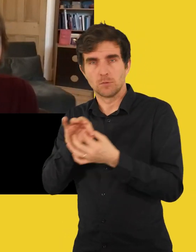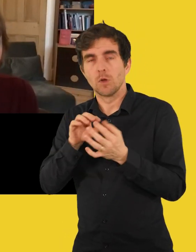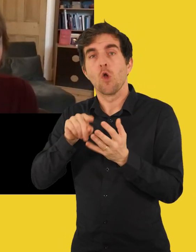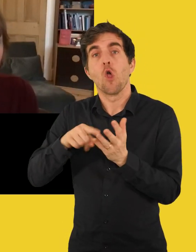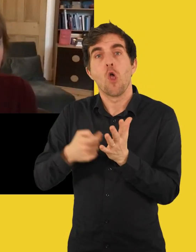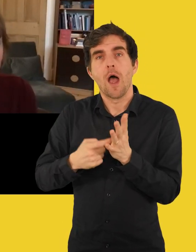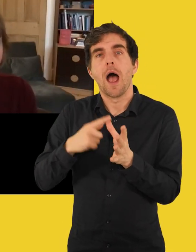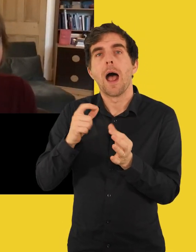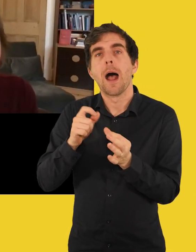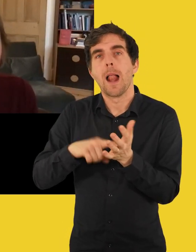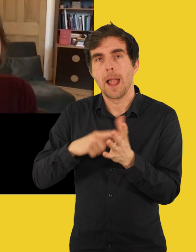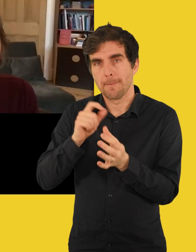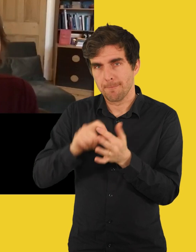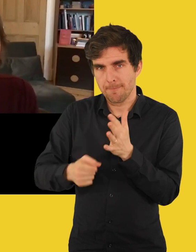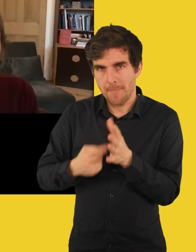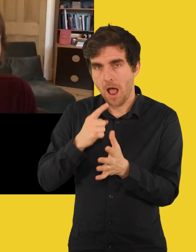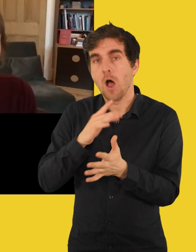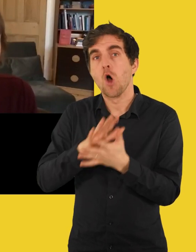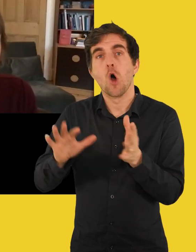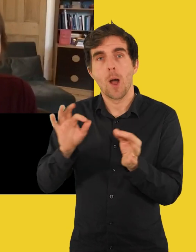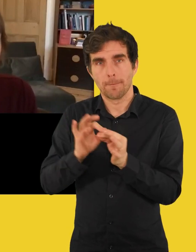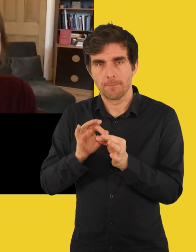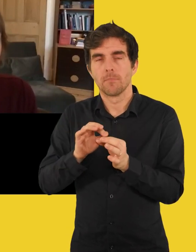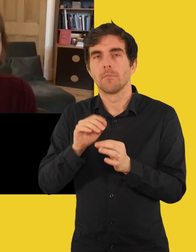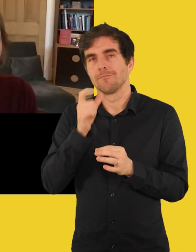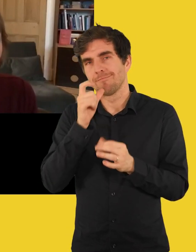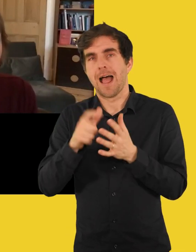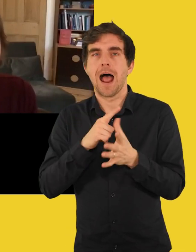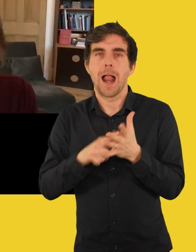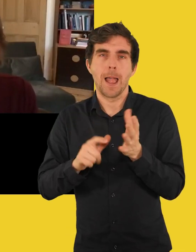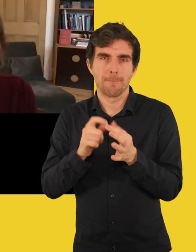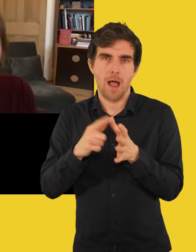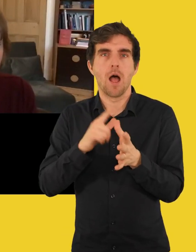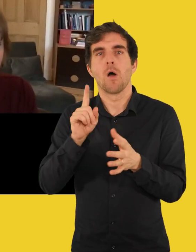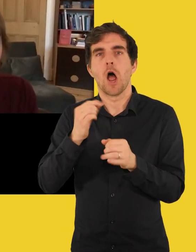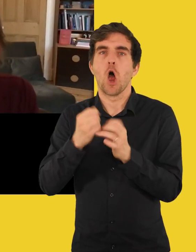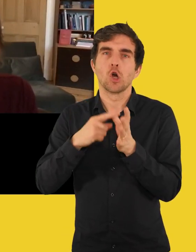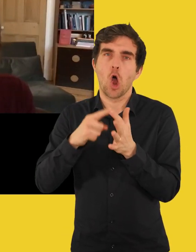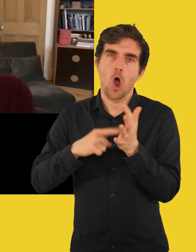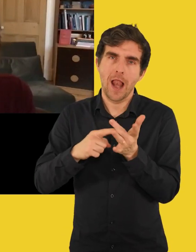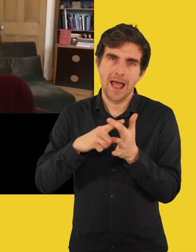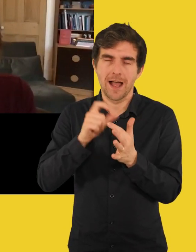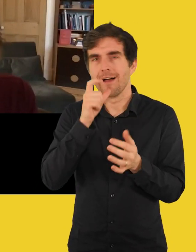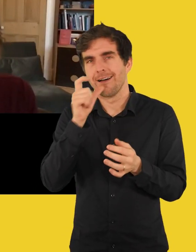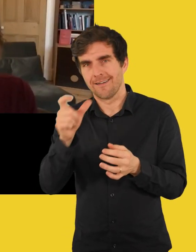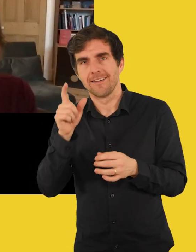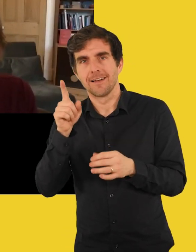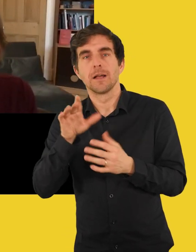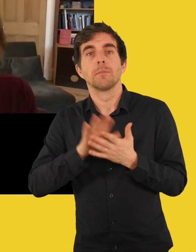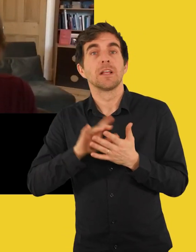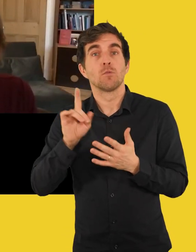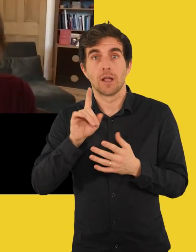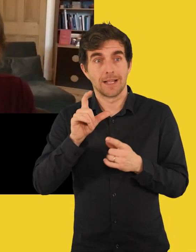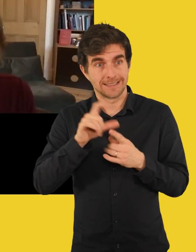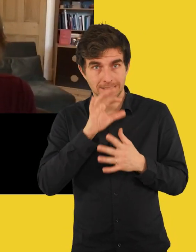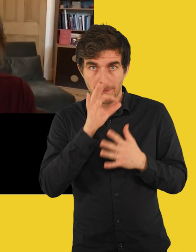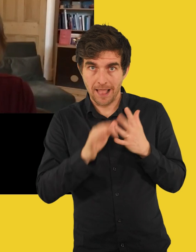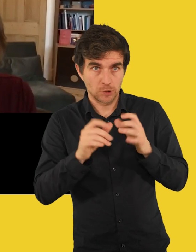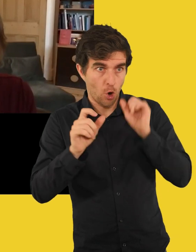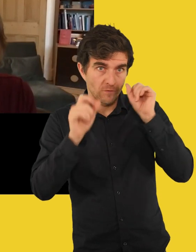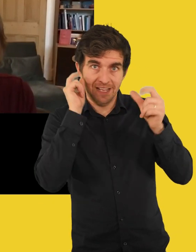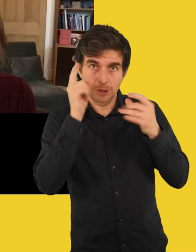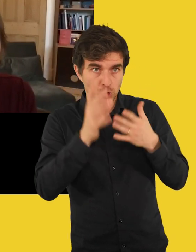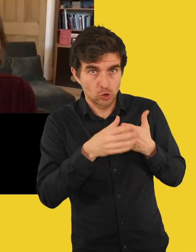also have a local network, the UR Alba Hub. Alba is the Gaelic name for Scotland, which again is led by